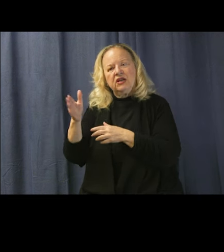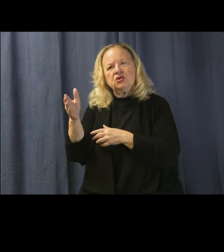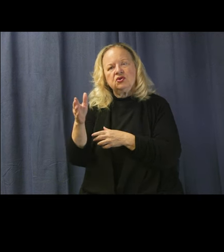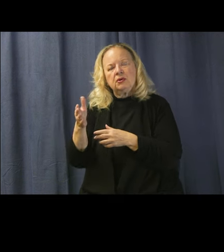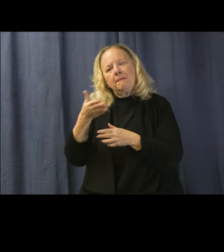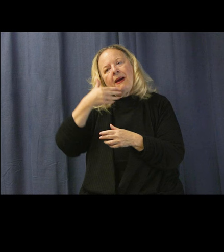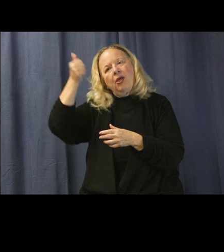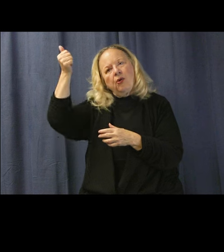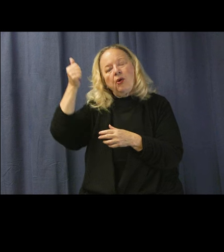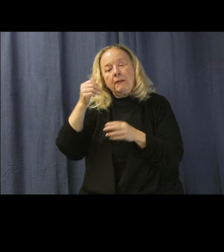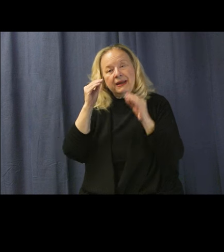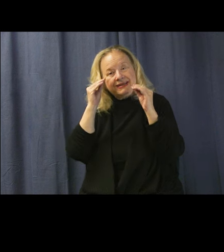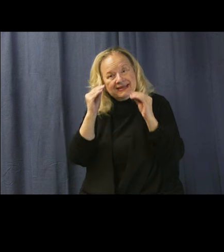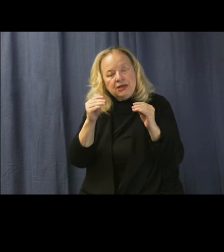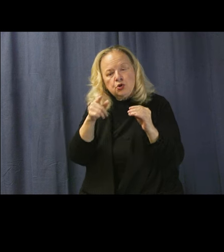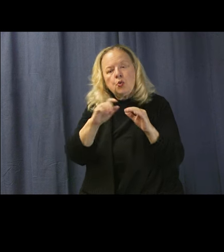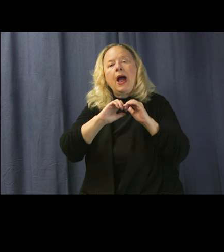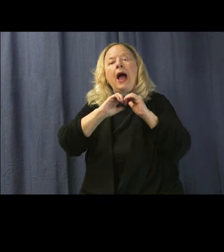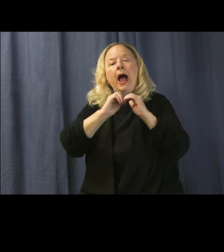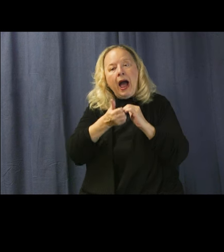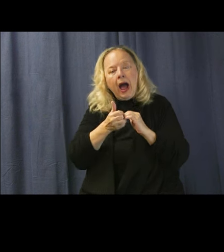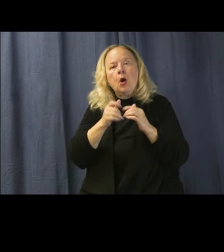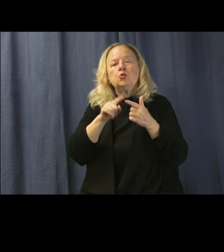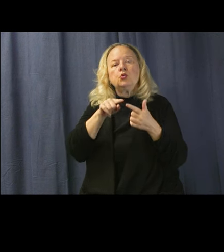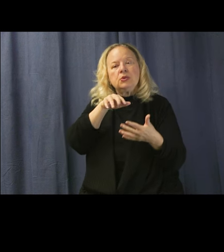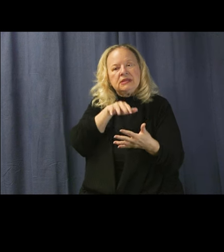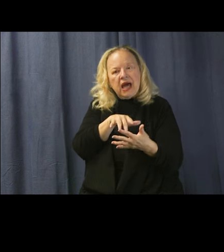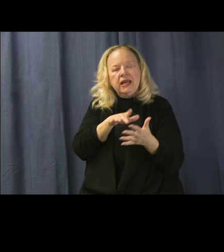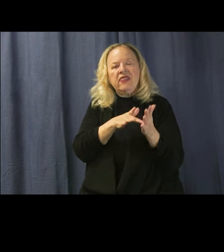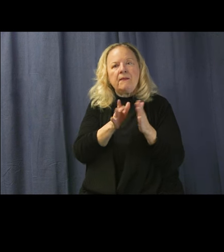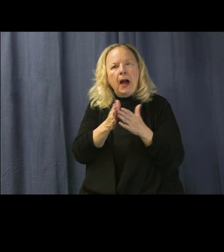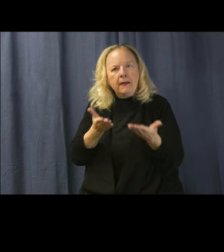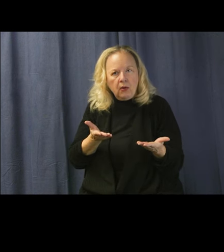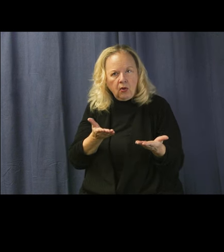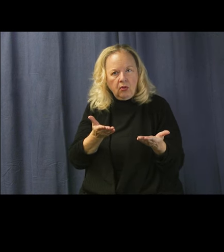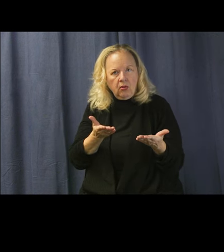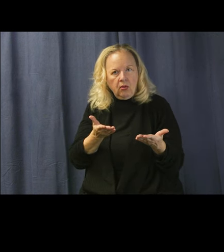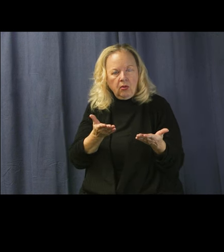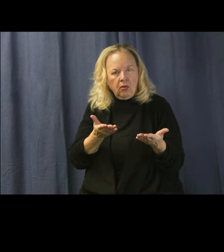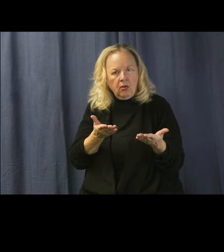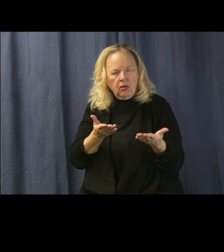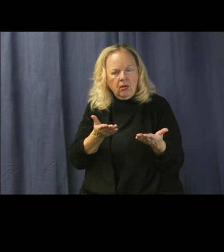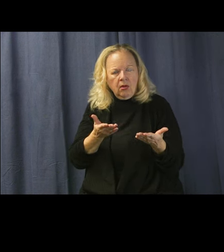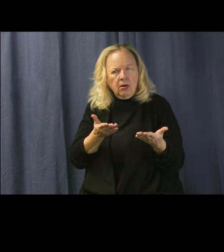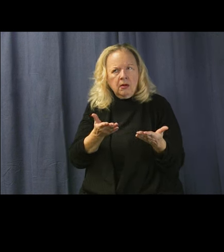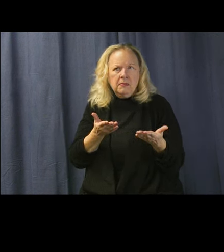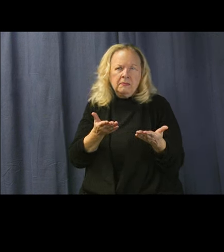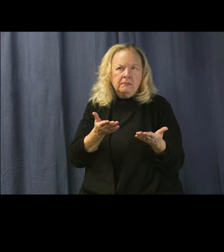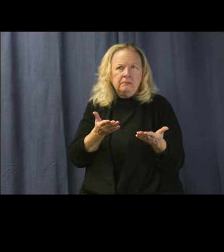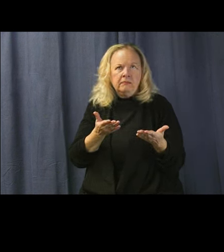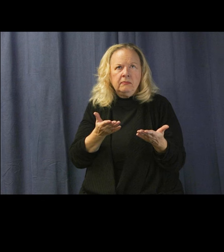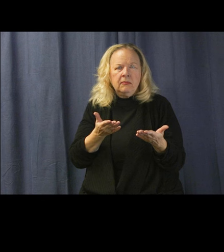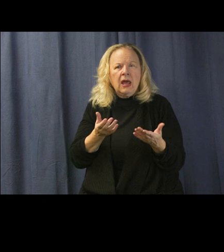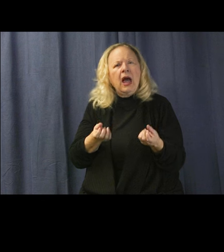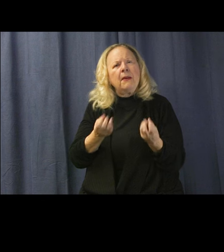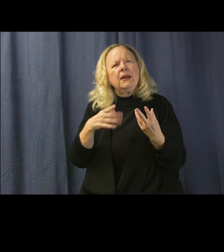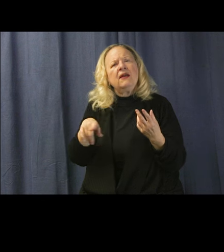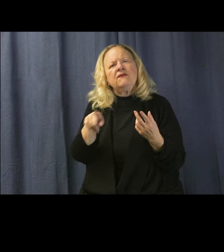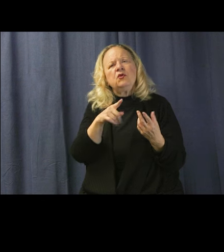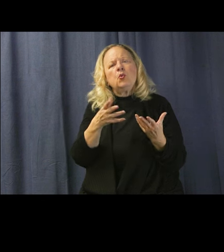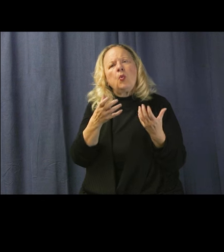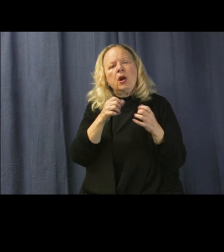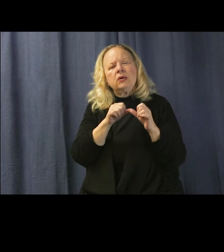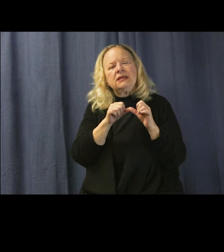I'm going to teach you how to study the Bible today. And because I don't, how do I say this? How many of you